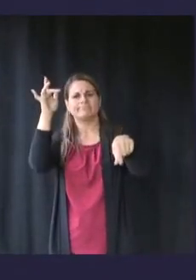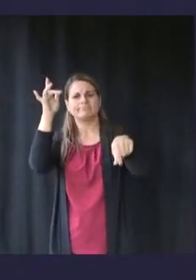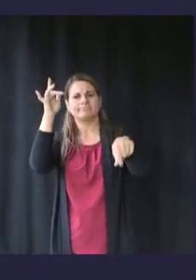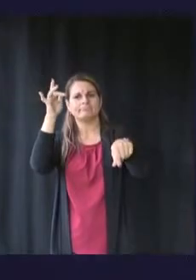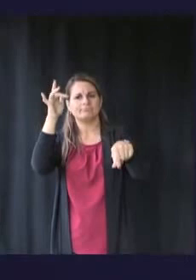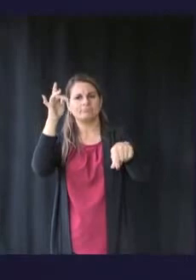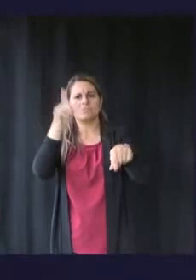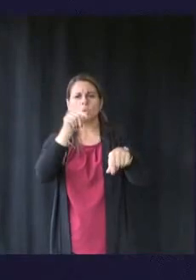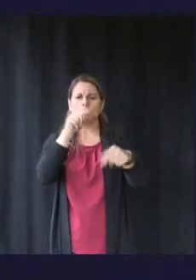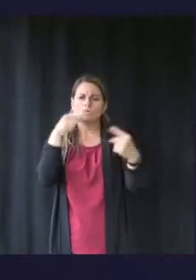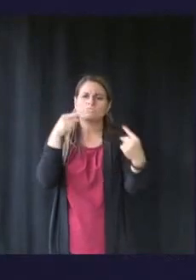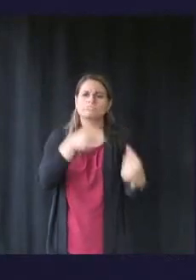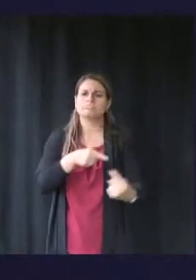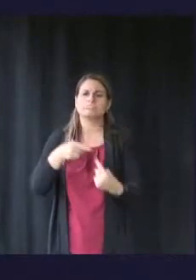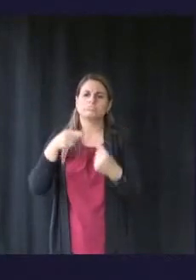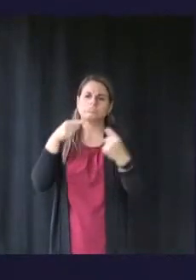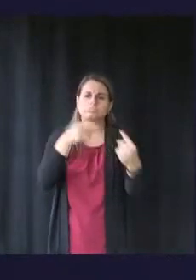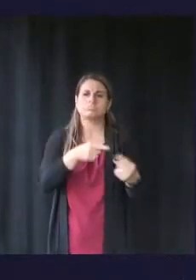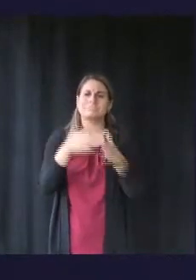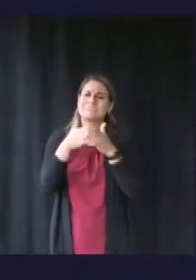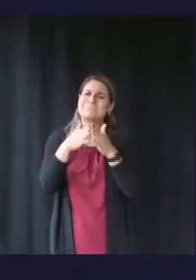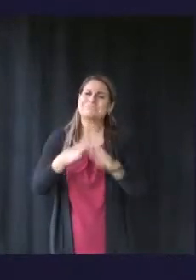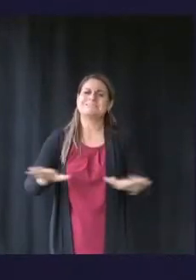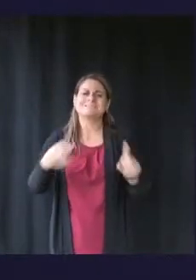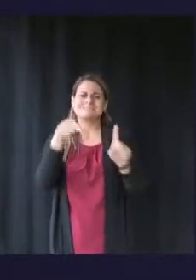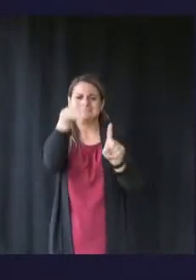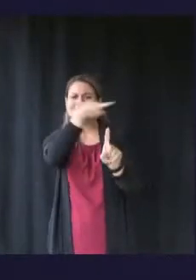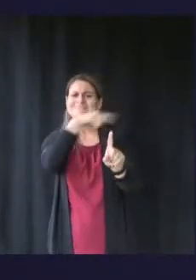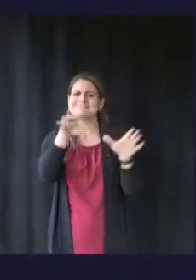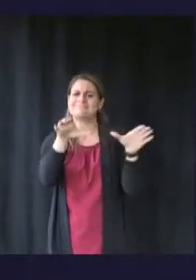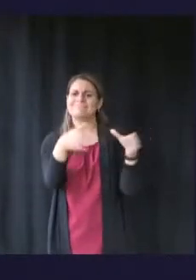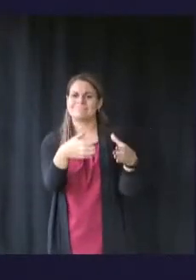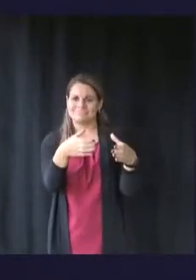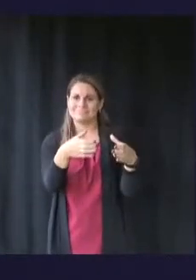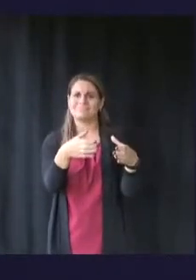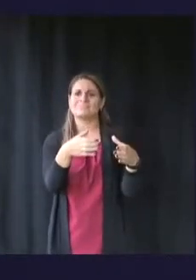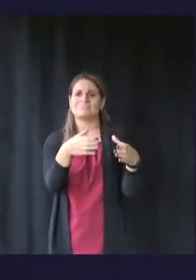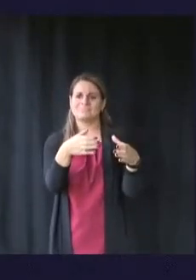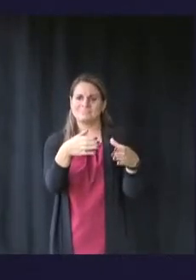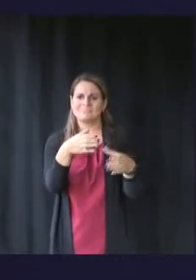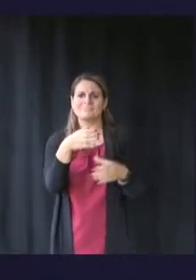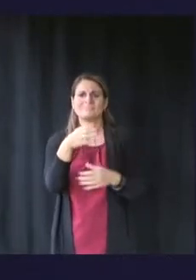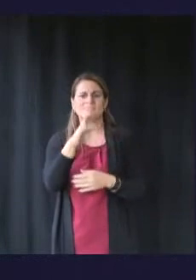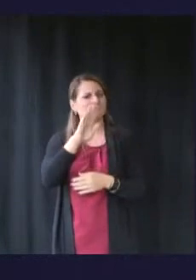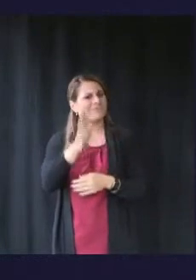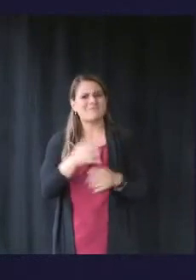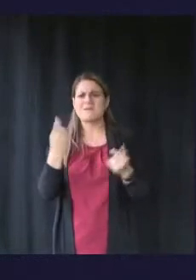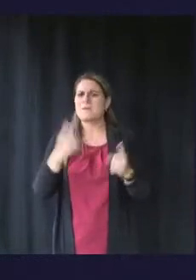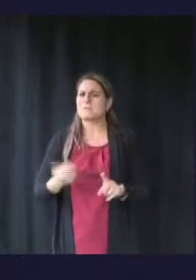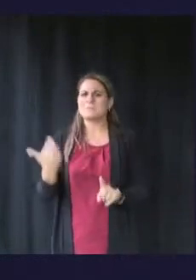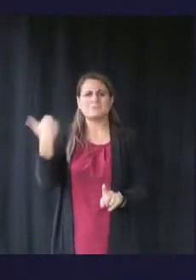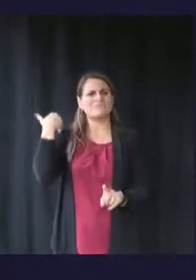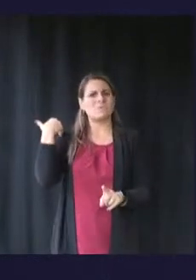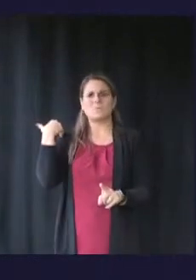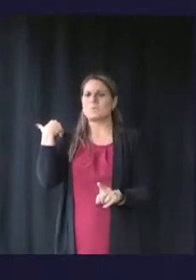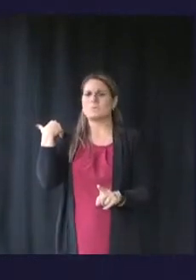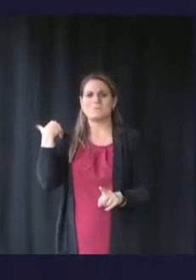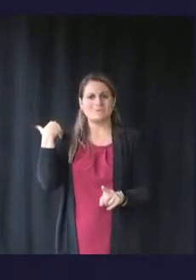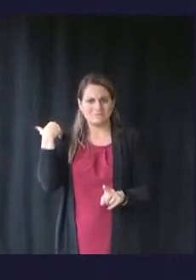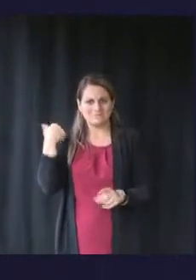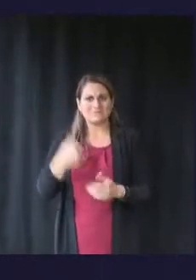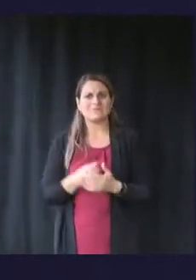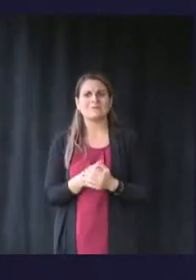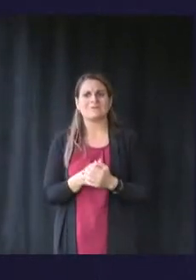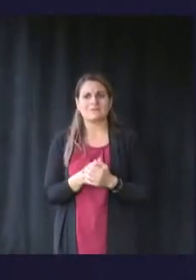written, and men will read it for 1,000 years in amazement and wonder how it ever happened.